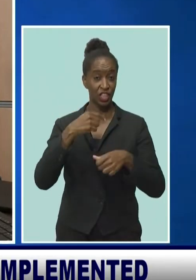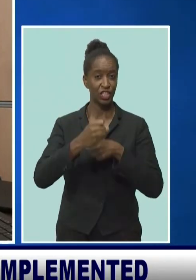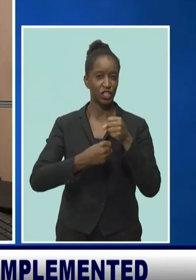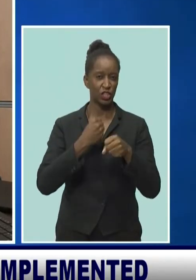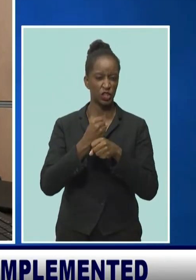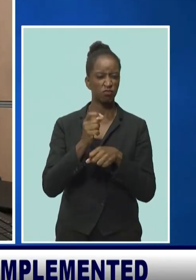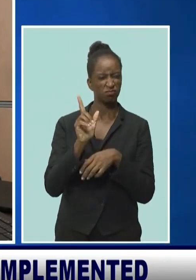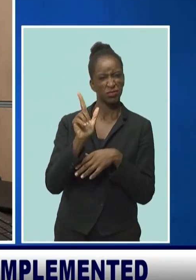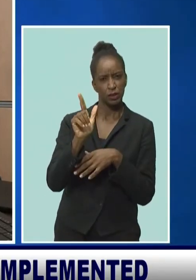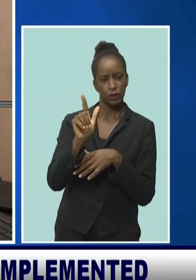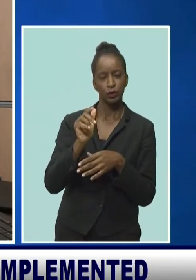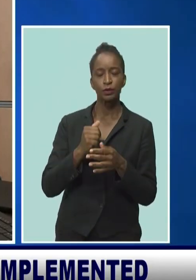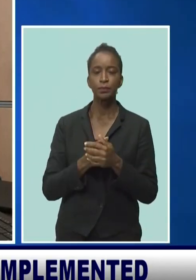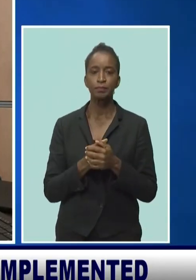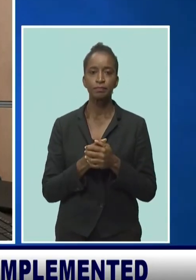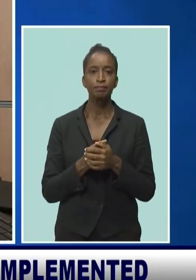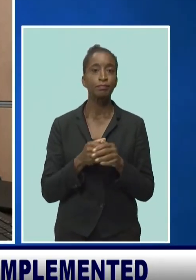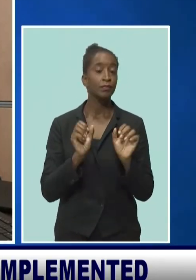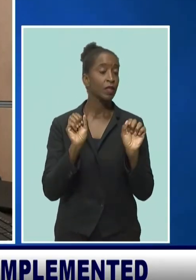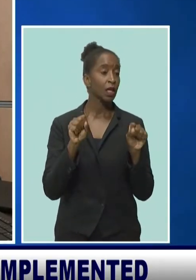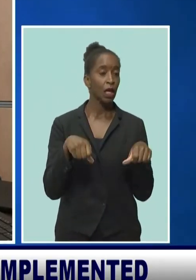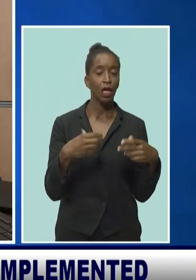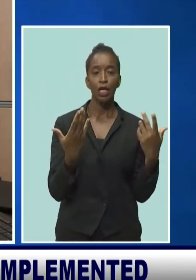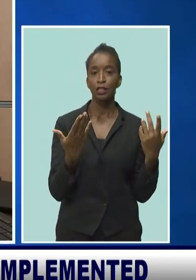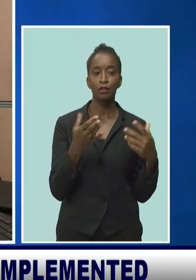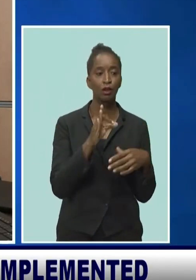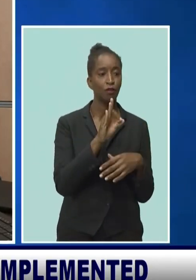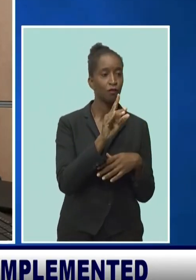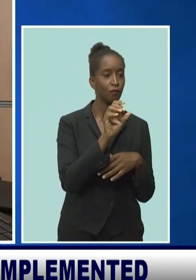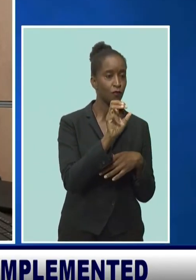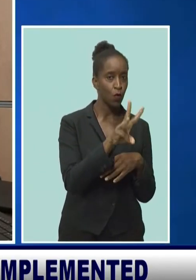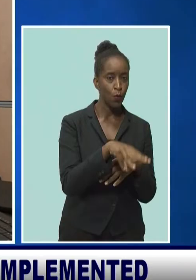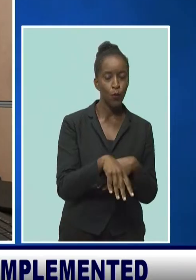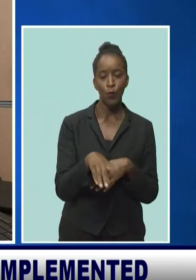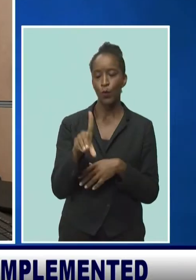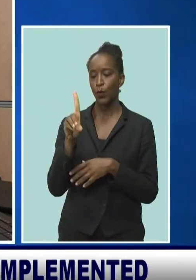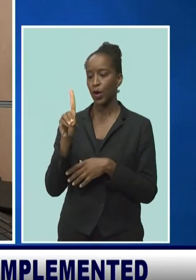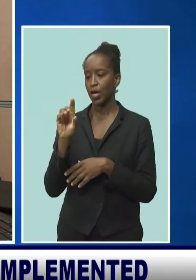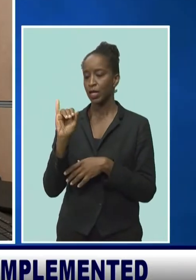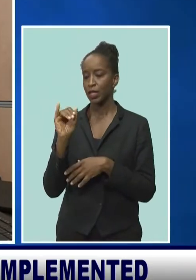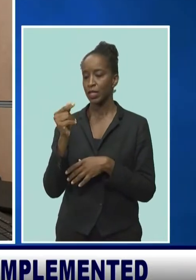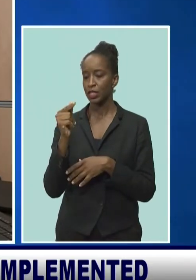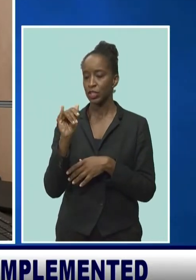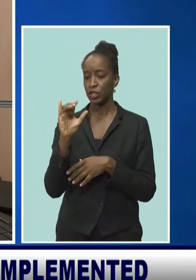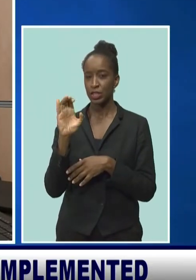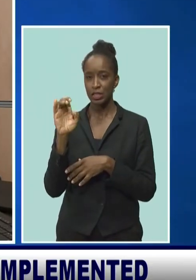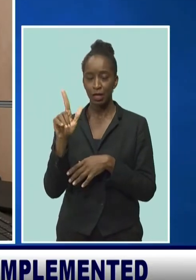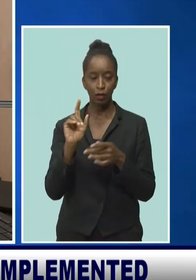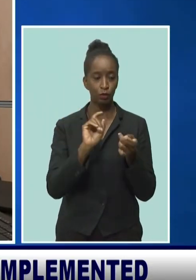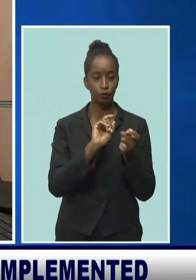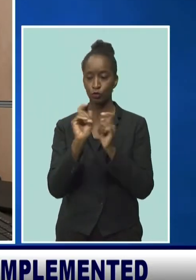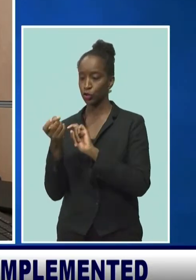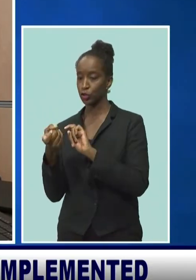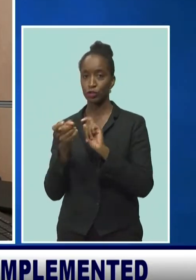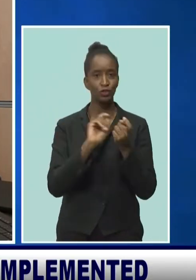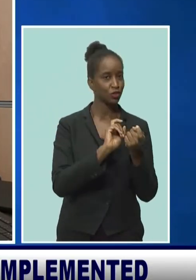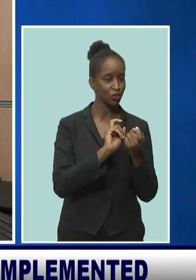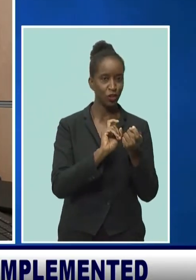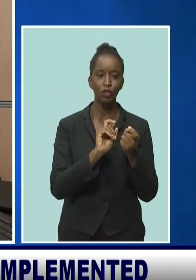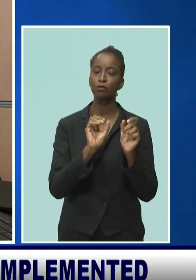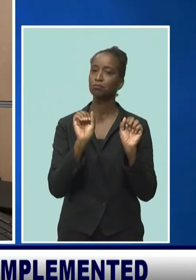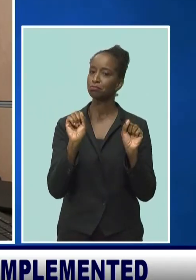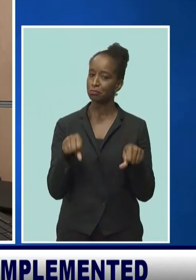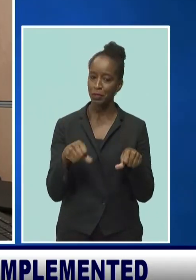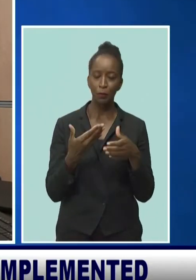then be able to change phone providers and keep your number. Your new provider will help you set up a new account that uses the same number that you